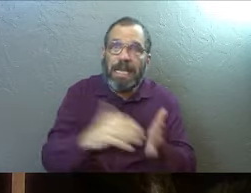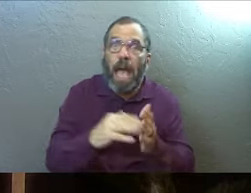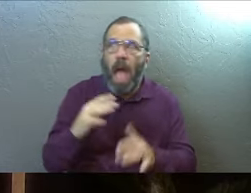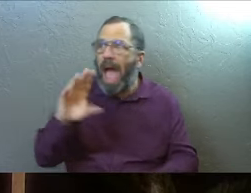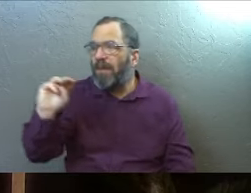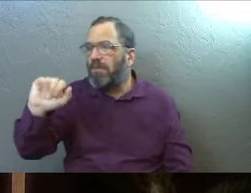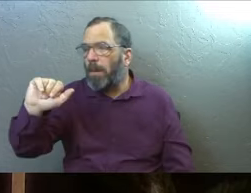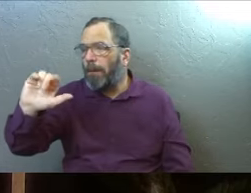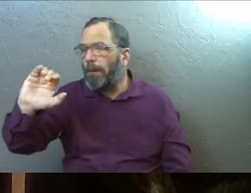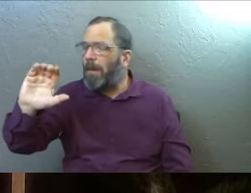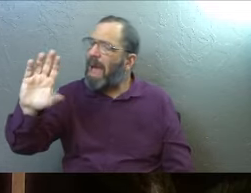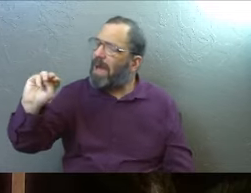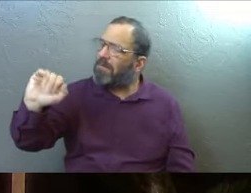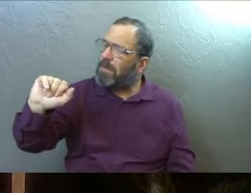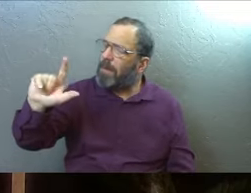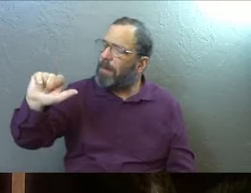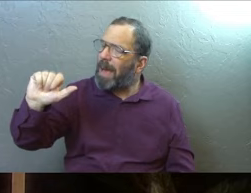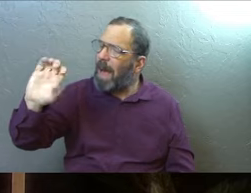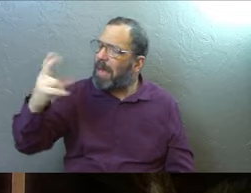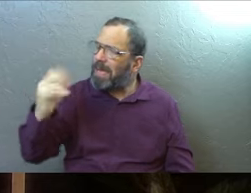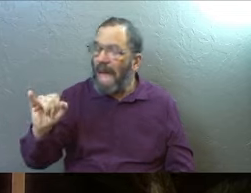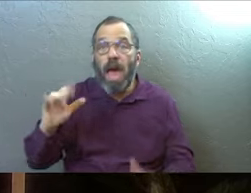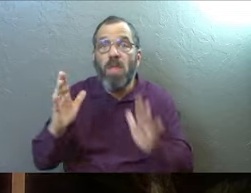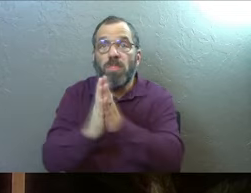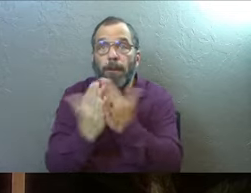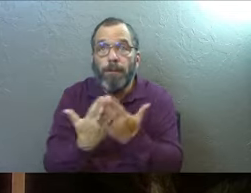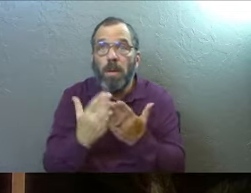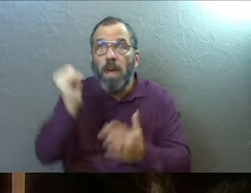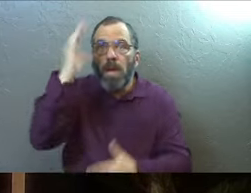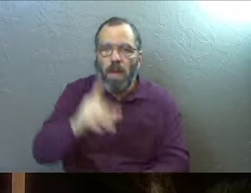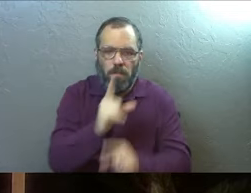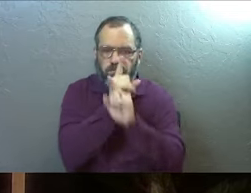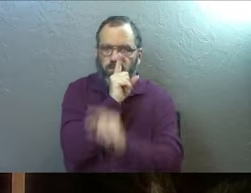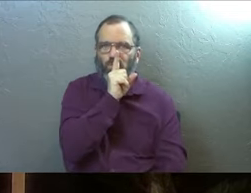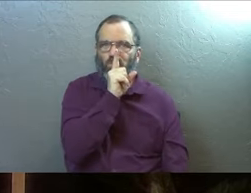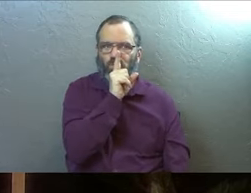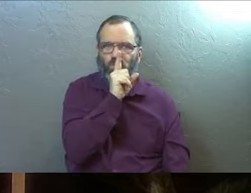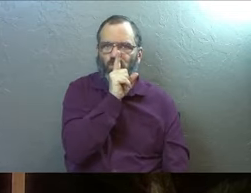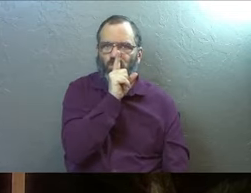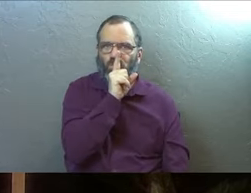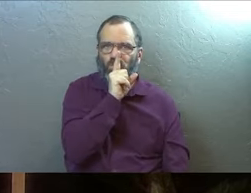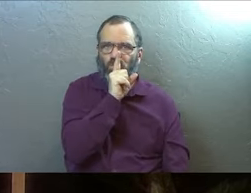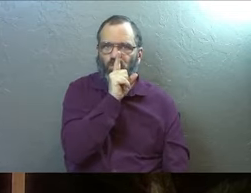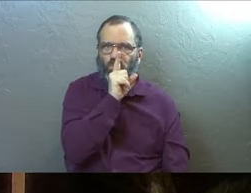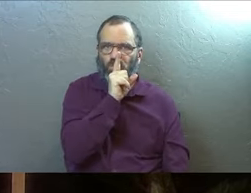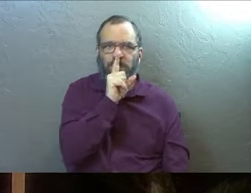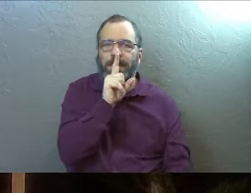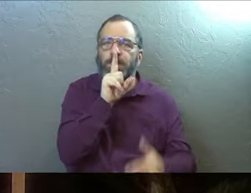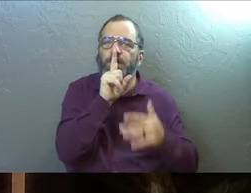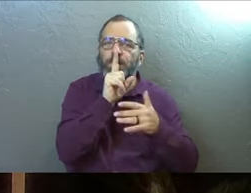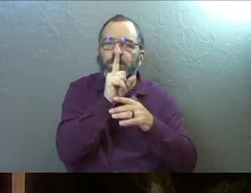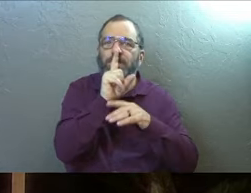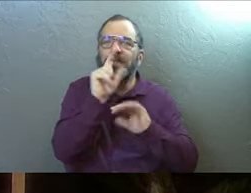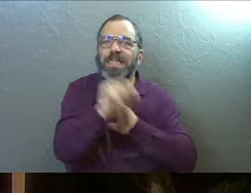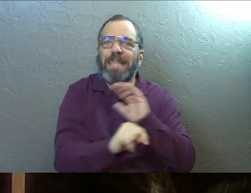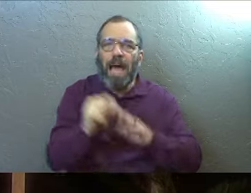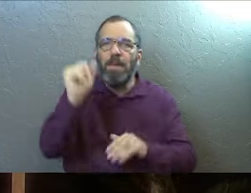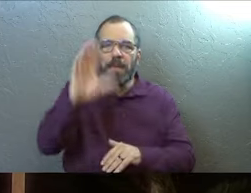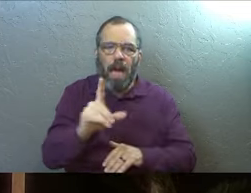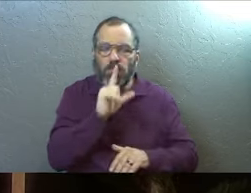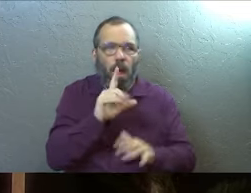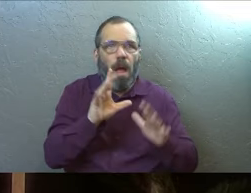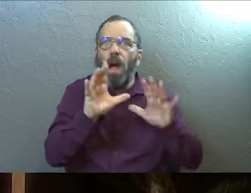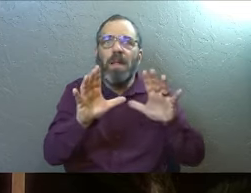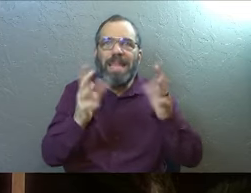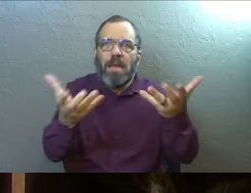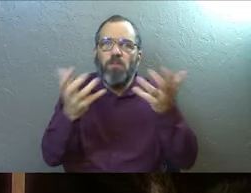After Malachi, God had gone silent. The intertestamental period, it is called. And they wanted God to speak. And the